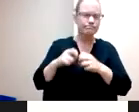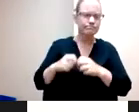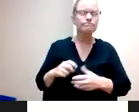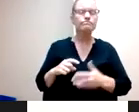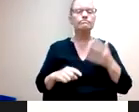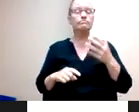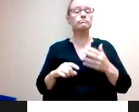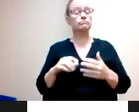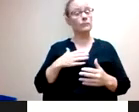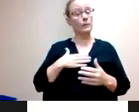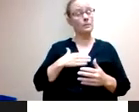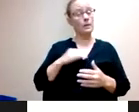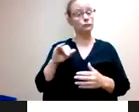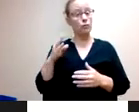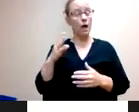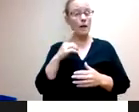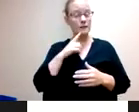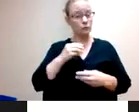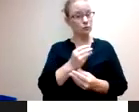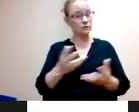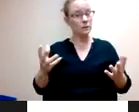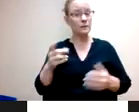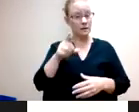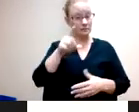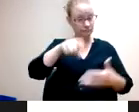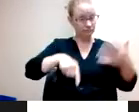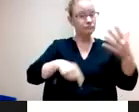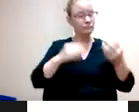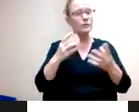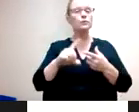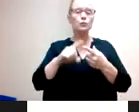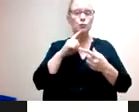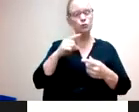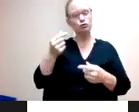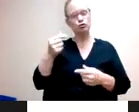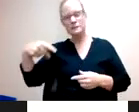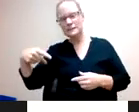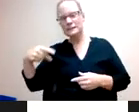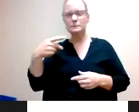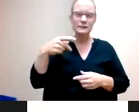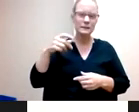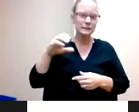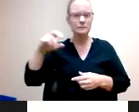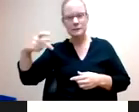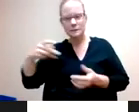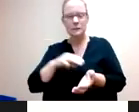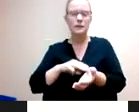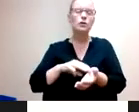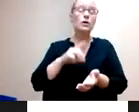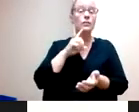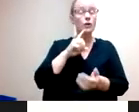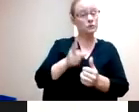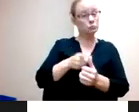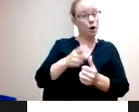palliative care. And my job is to disseminate this knowledge to primary care doctors. There's primary palliative care,